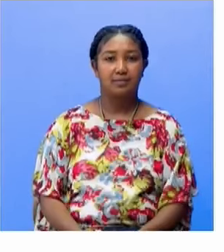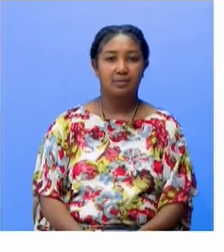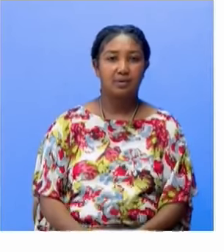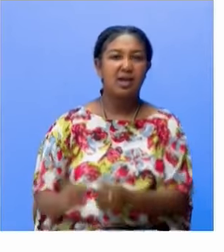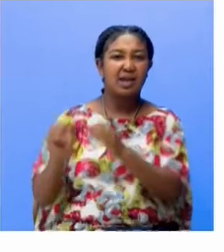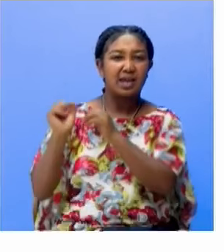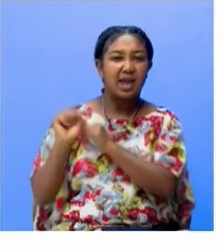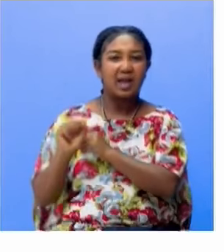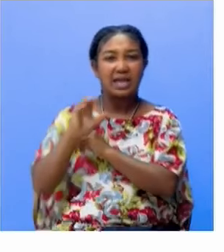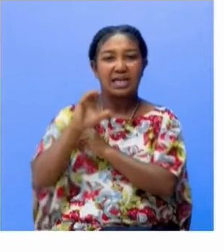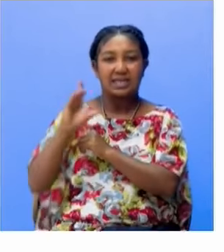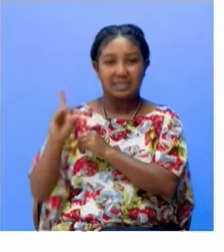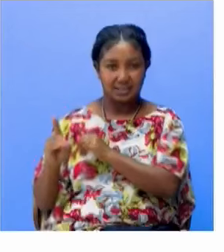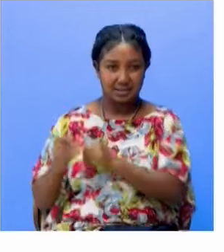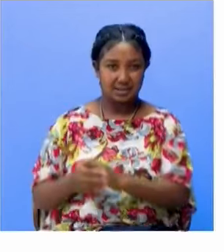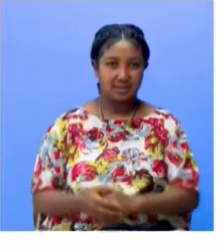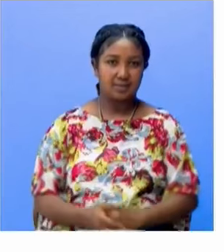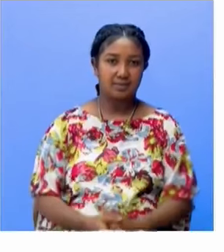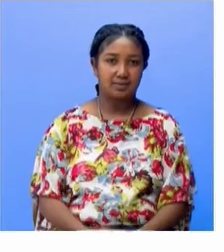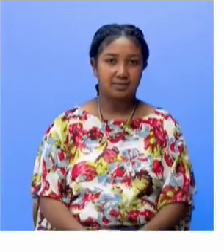Carried.